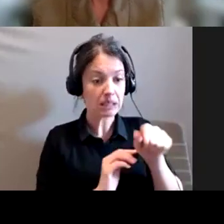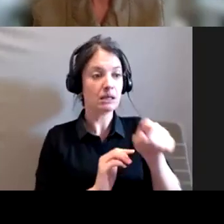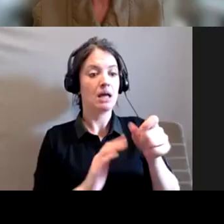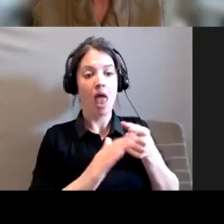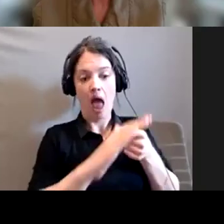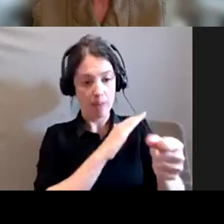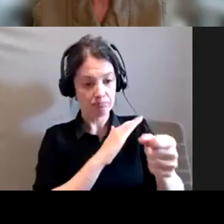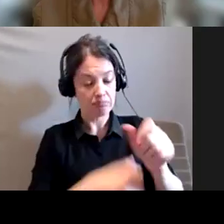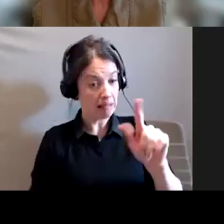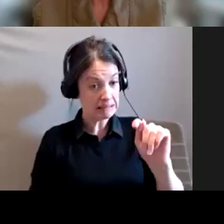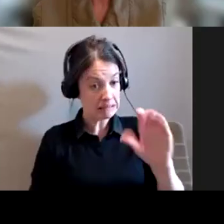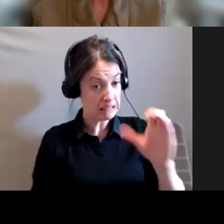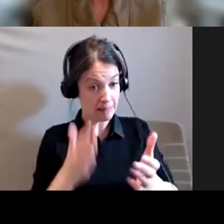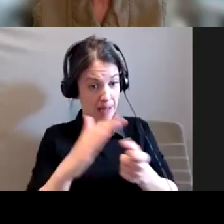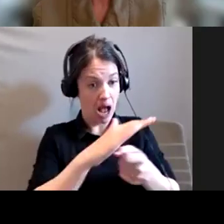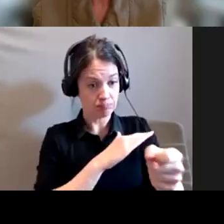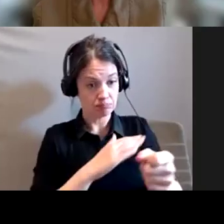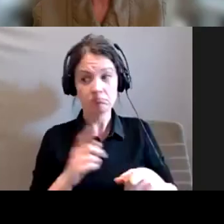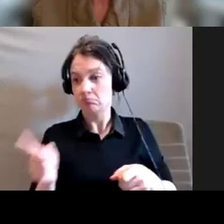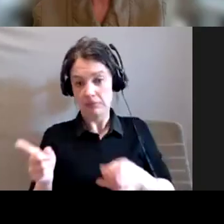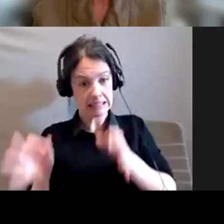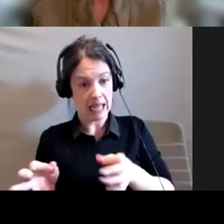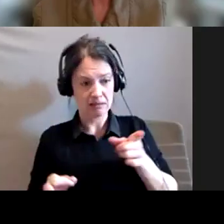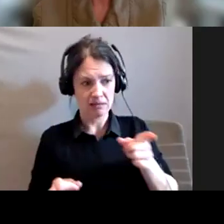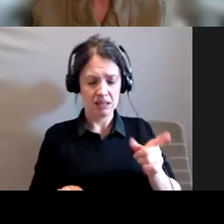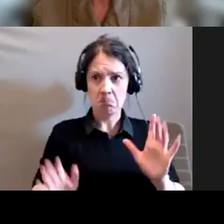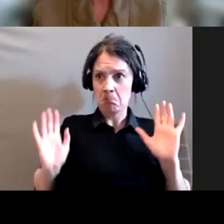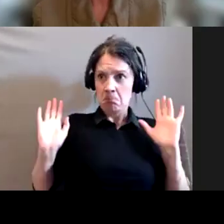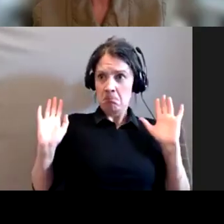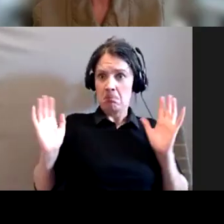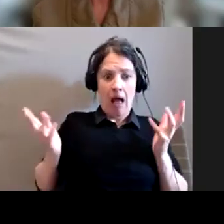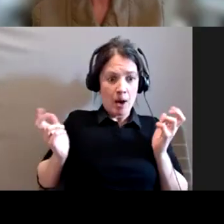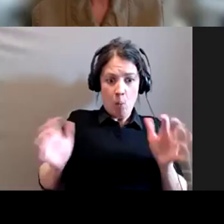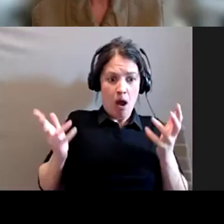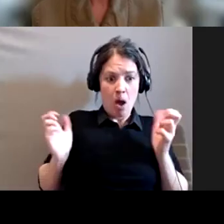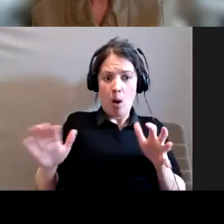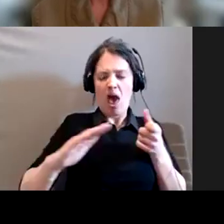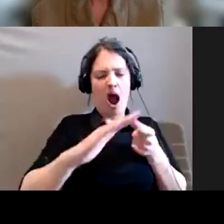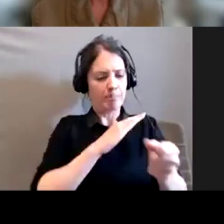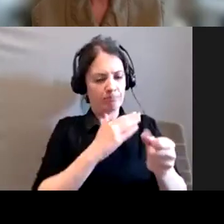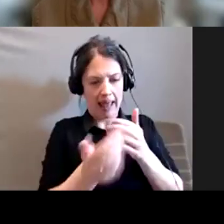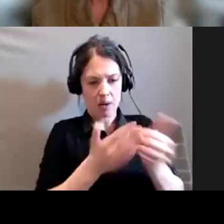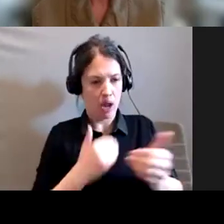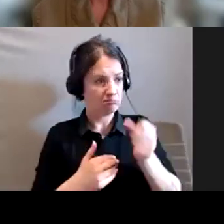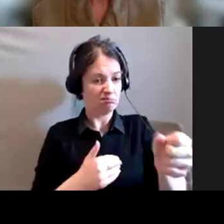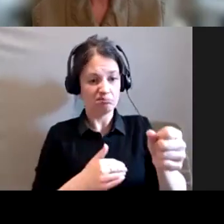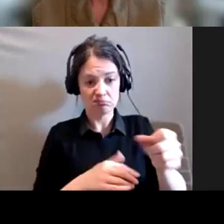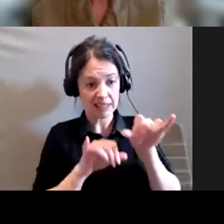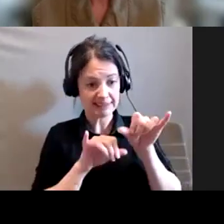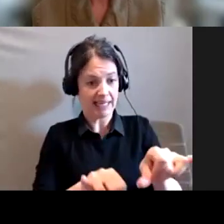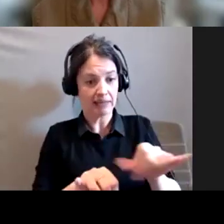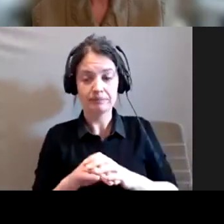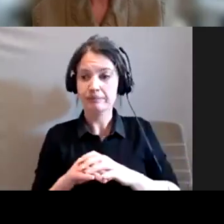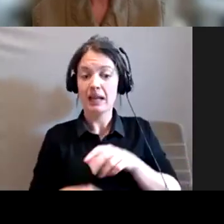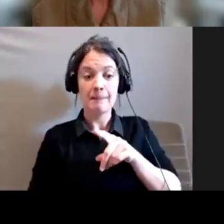long-term care facility, for example, against their expressed wishes, and she can't leave. The attorney